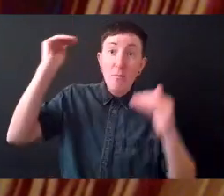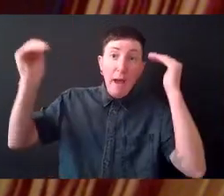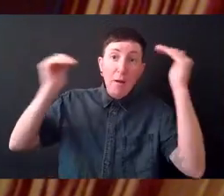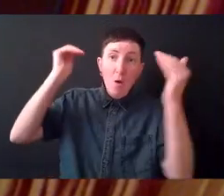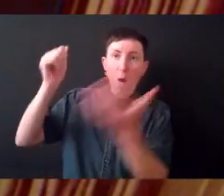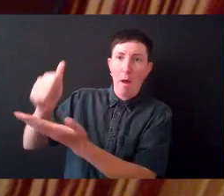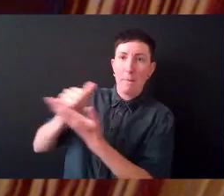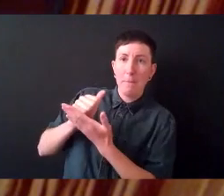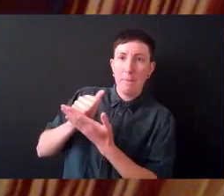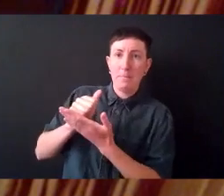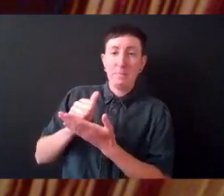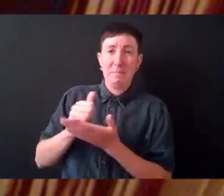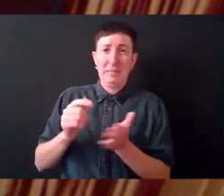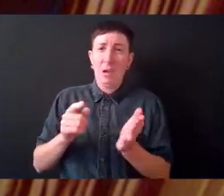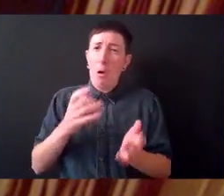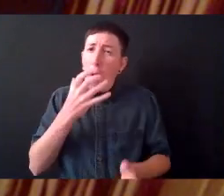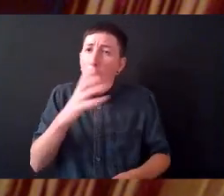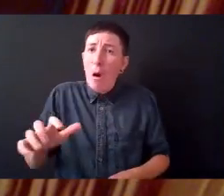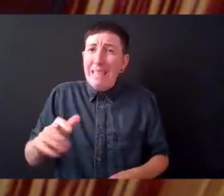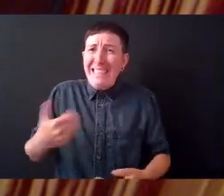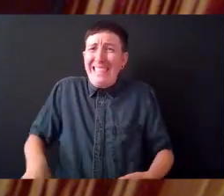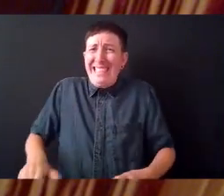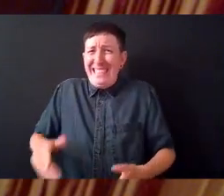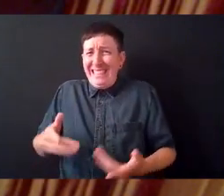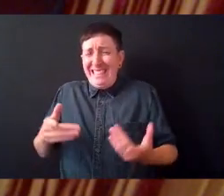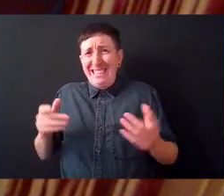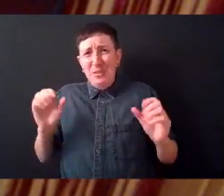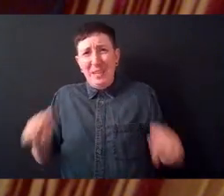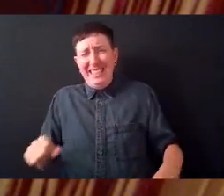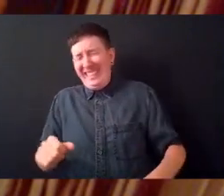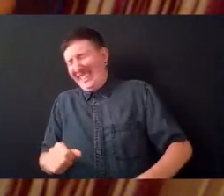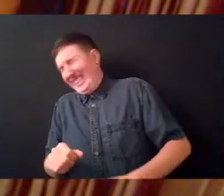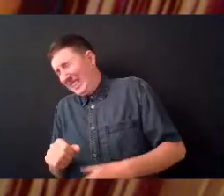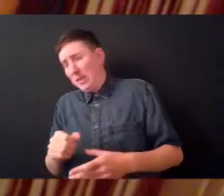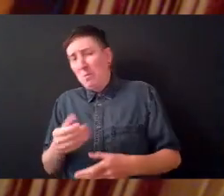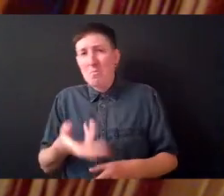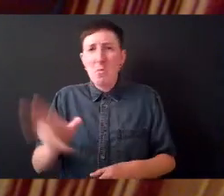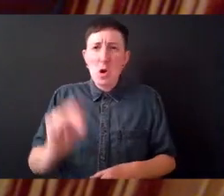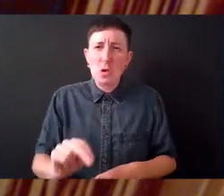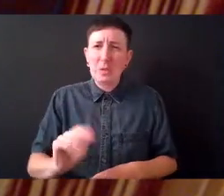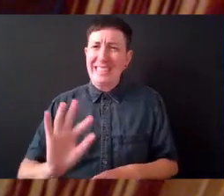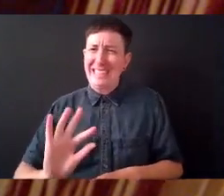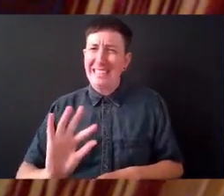careful. So now my puppet has some eyes. It's easy as that.